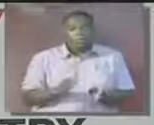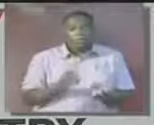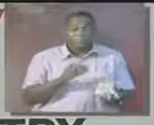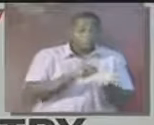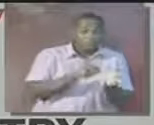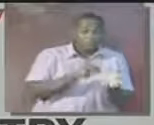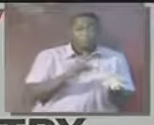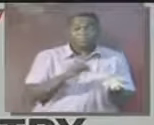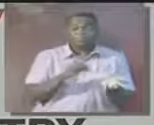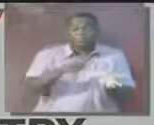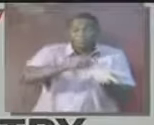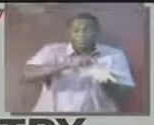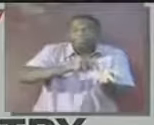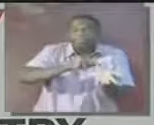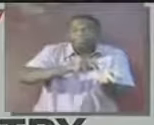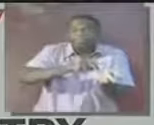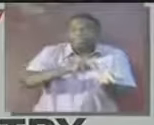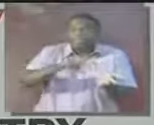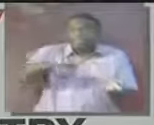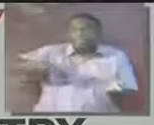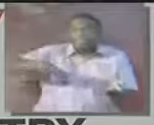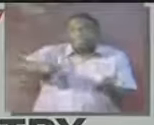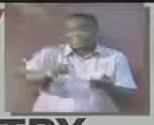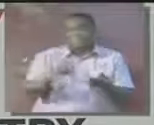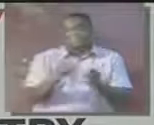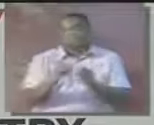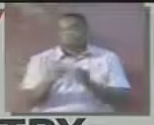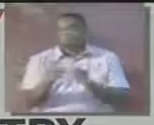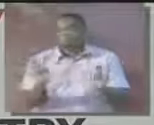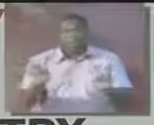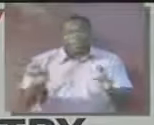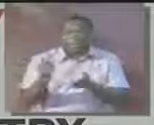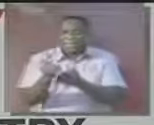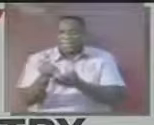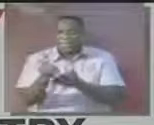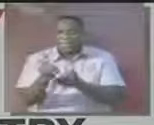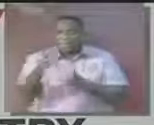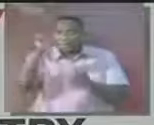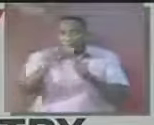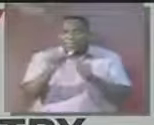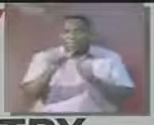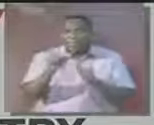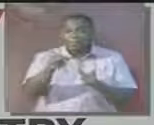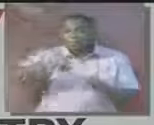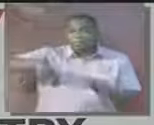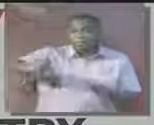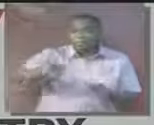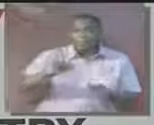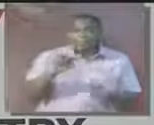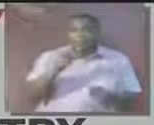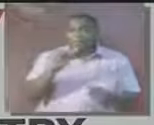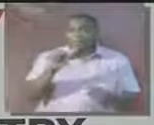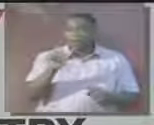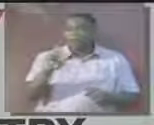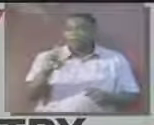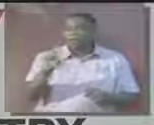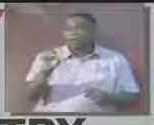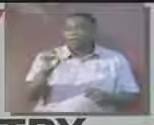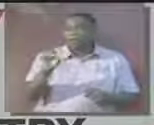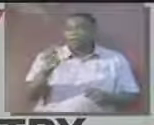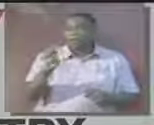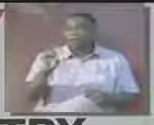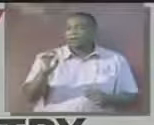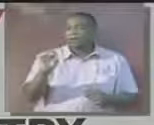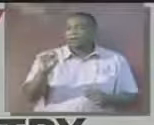challenge that healthcare workers are human beings. They are not robots. They can't work 24 hours a day, 7